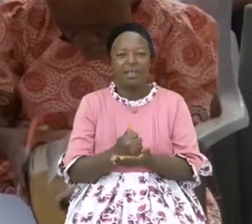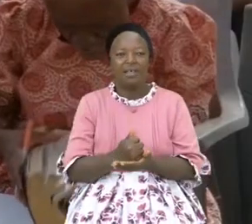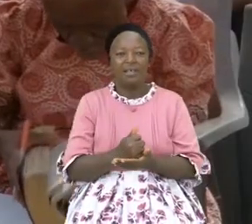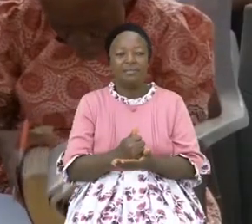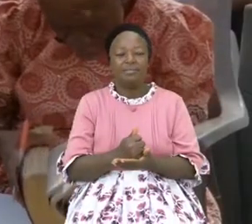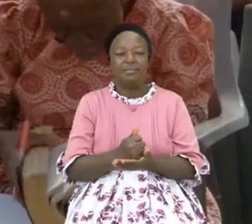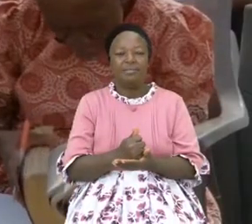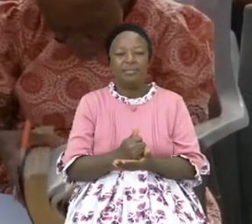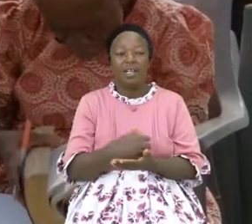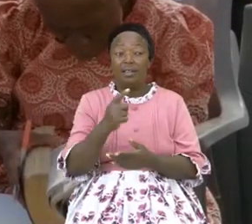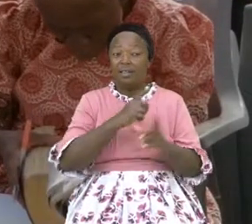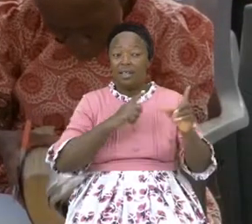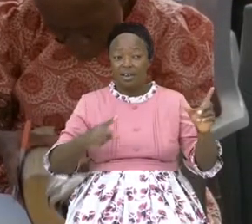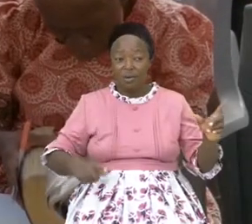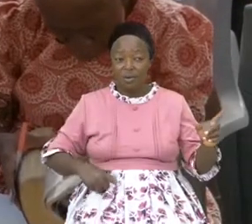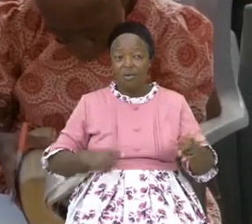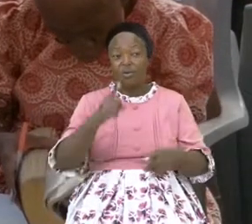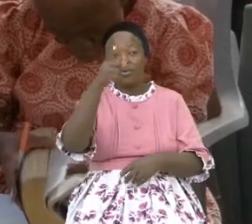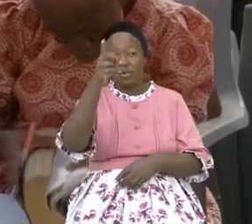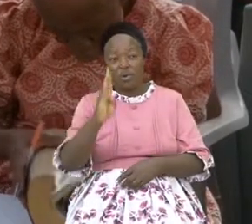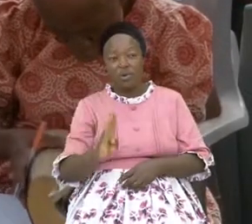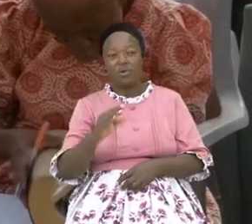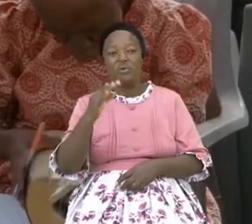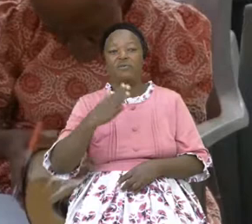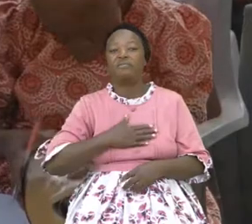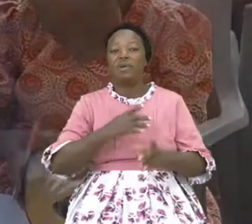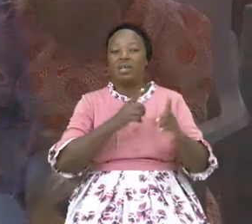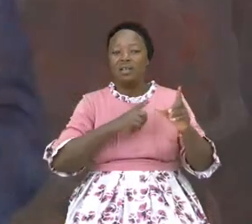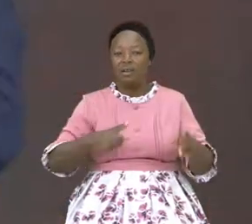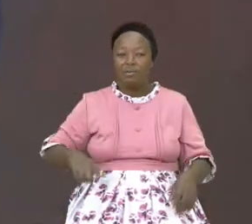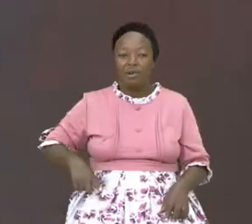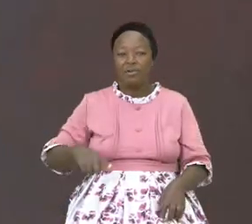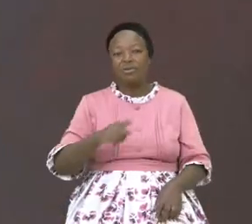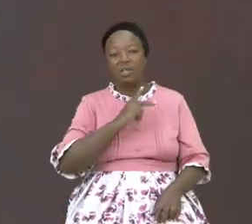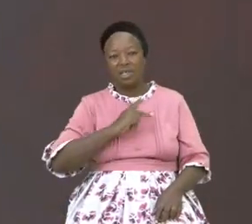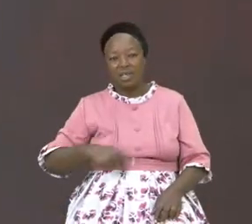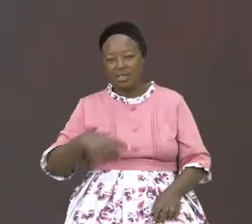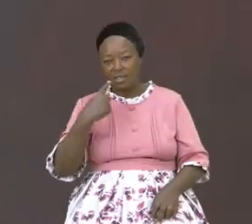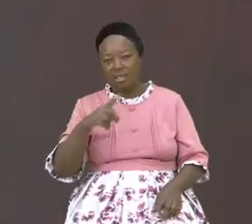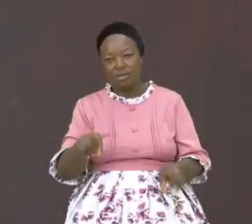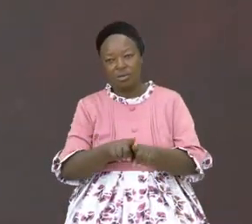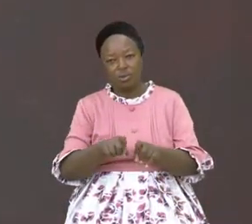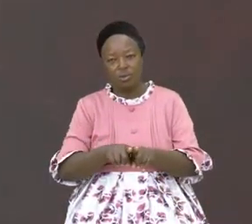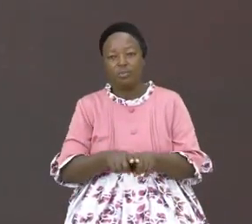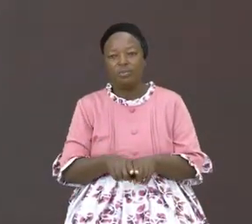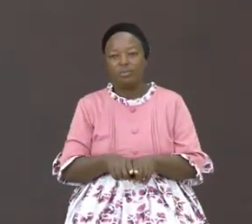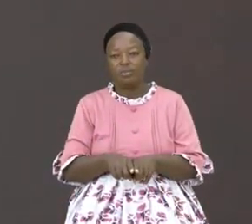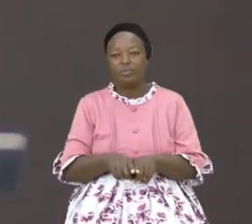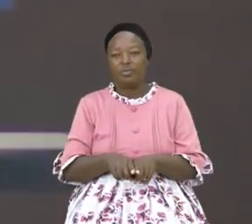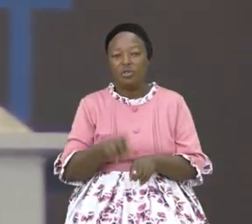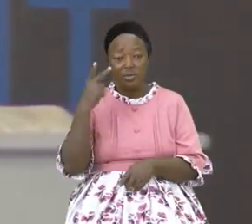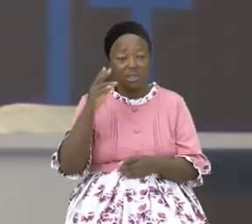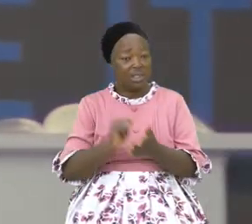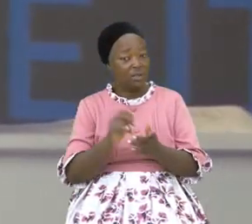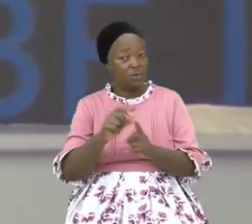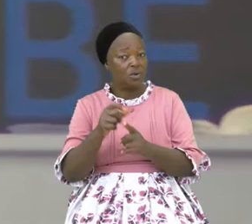amen. The Lord God of my Lord, the king, says so too. You look at that amen, and